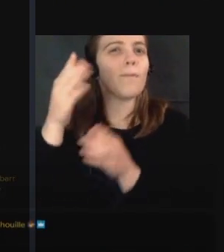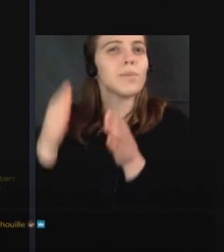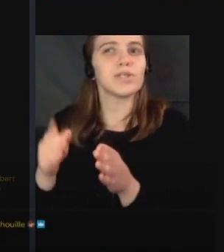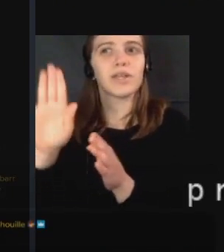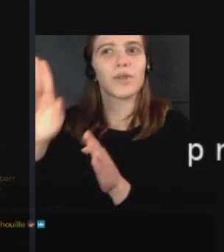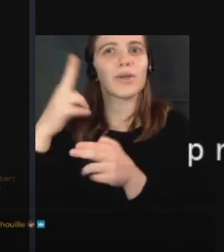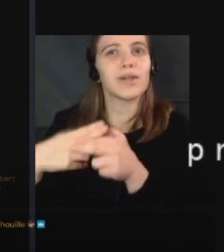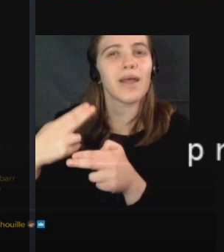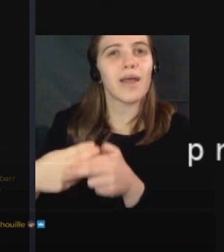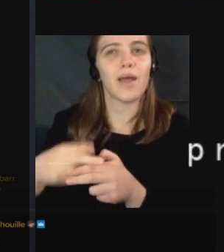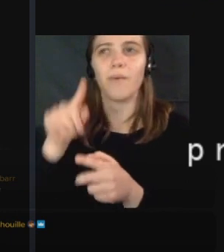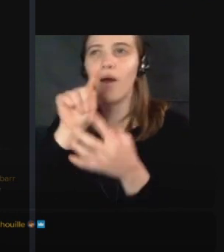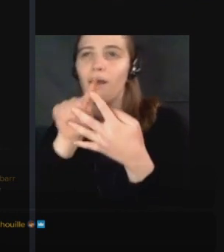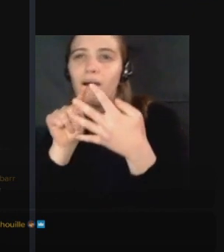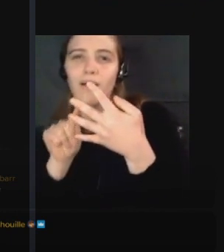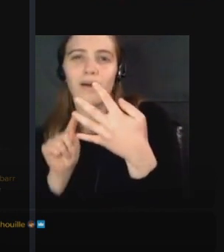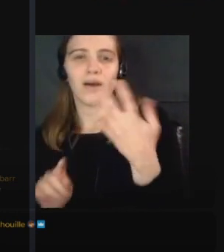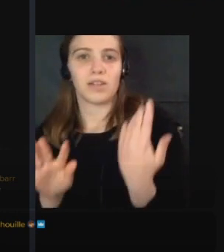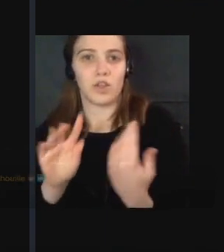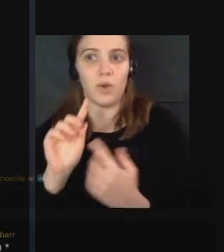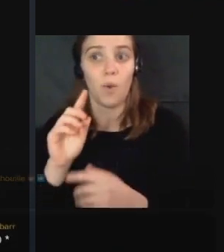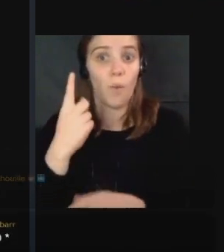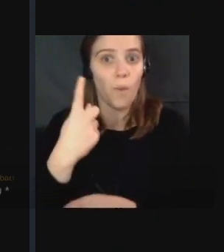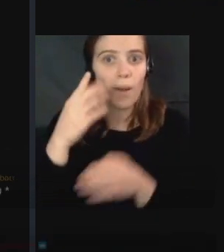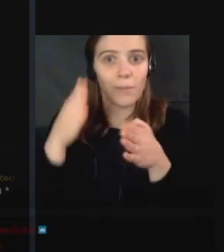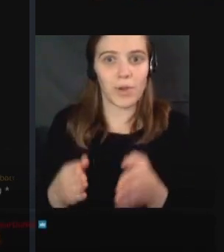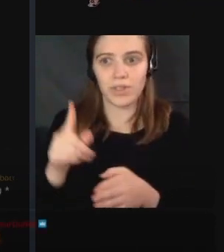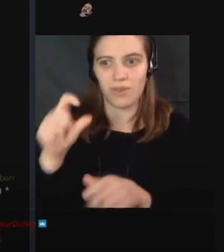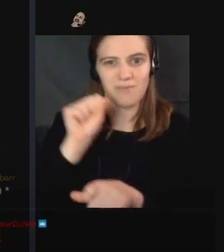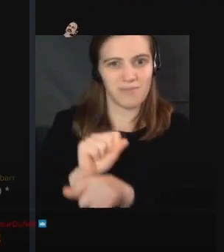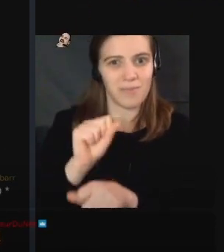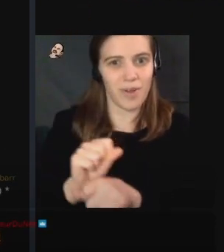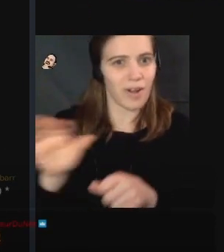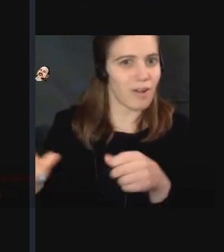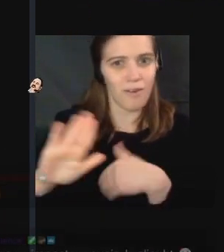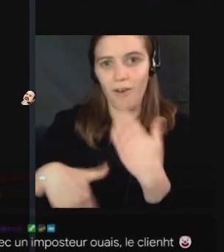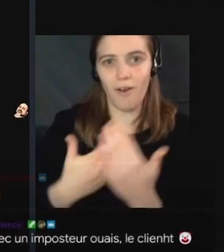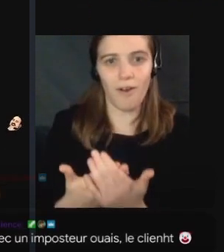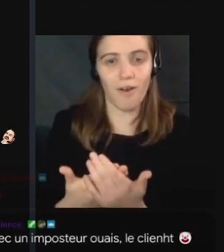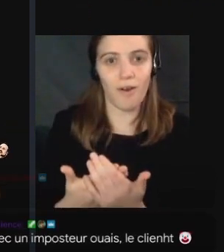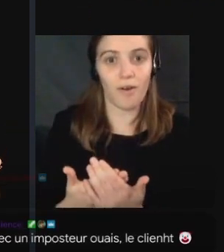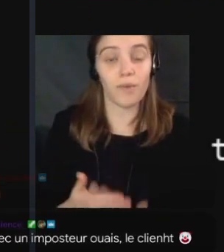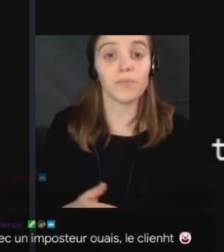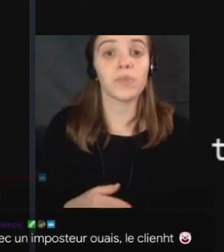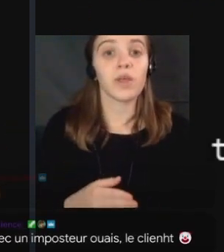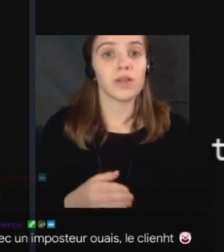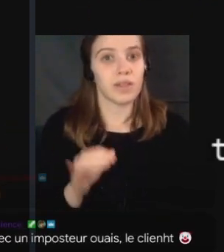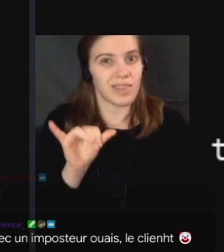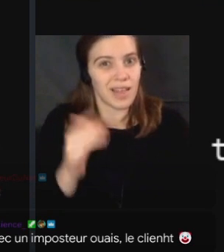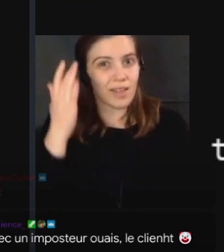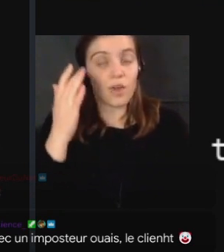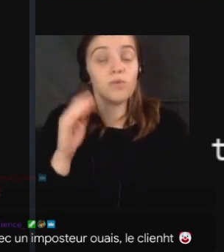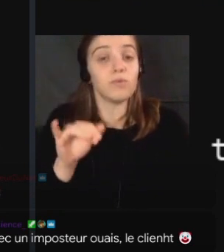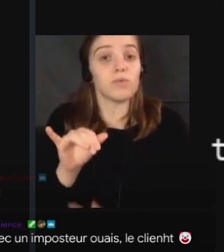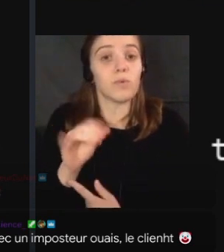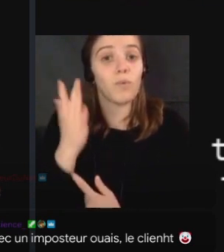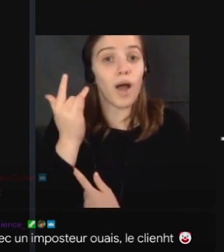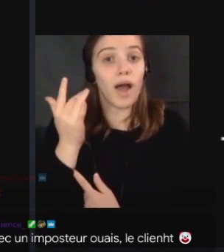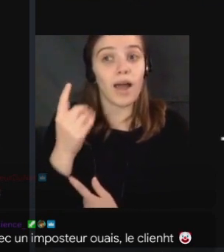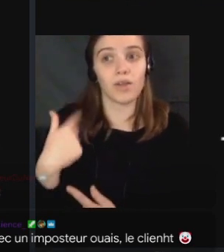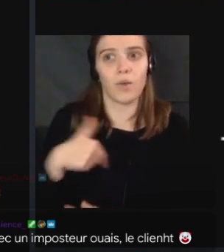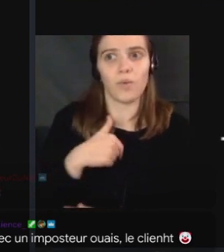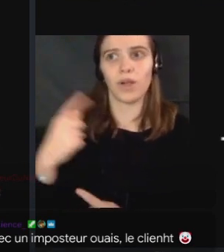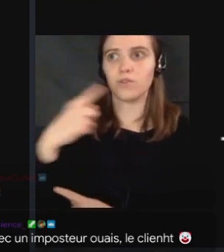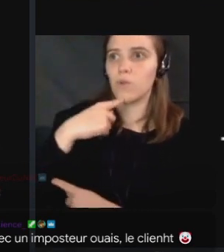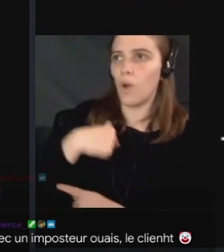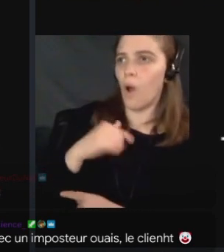taught that they're just the work of one. That's because we're told to look for the one signature at the bottom